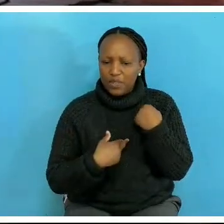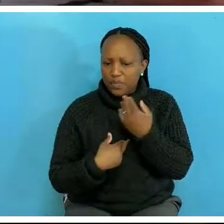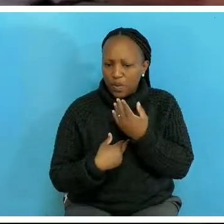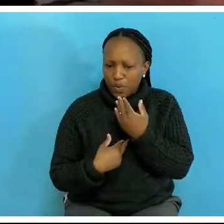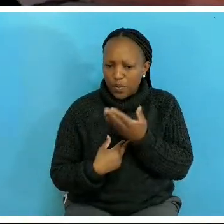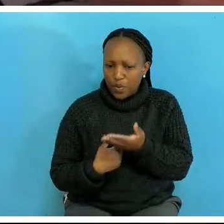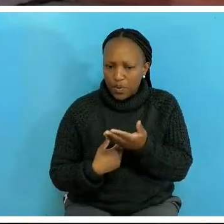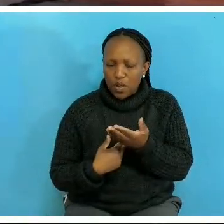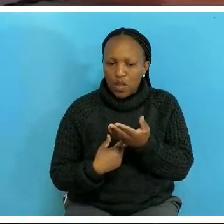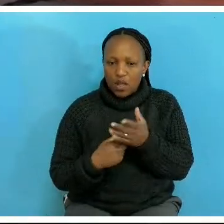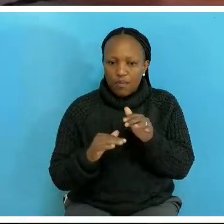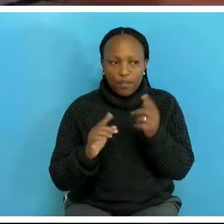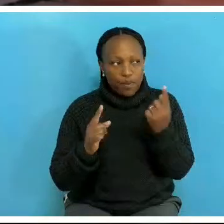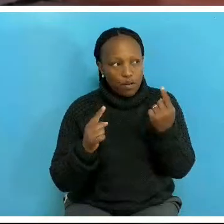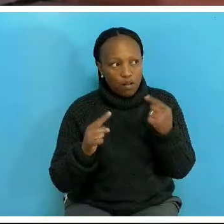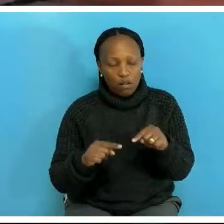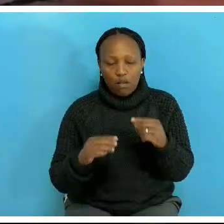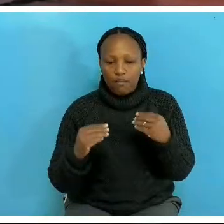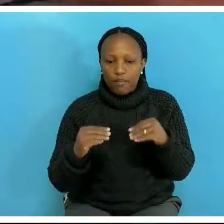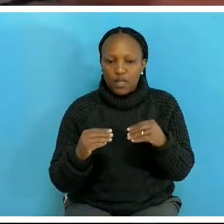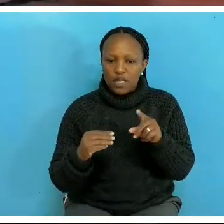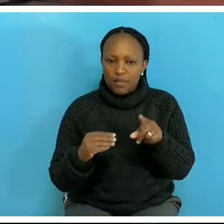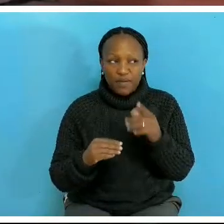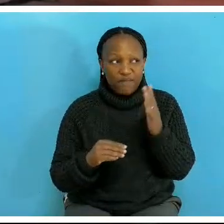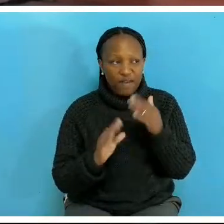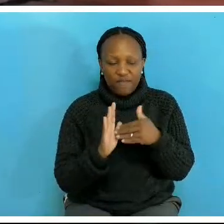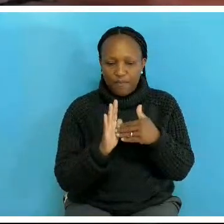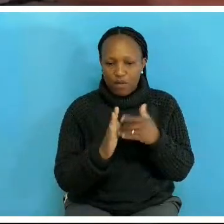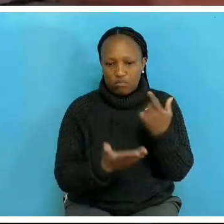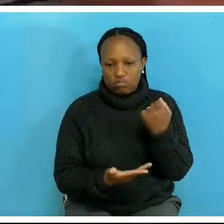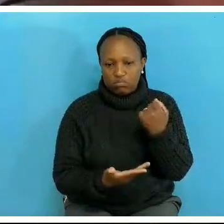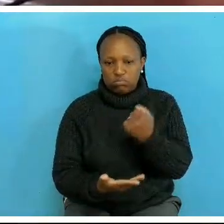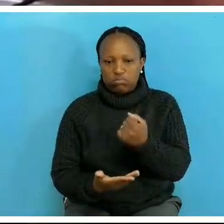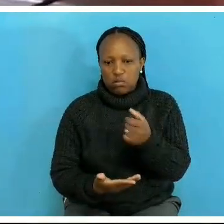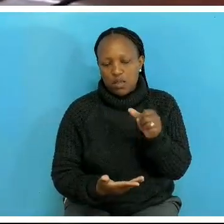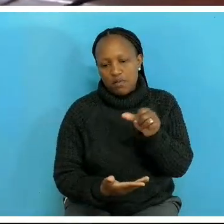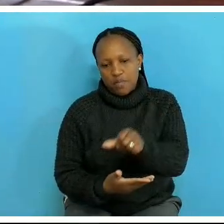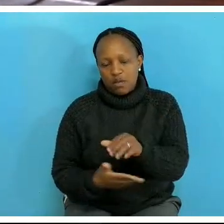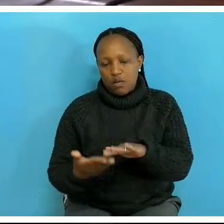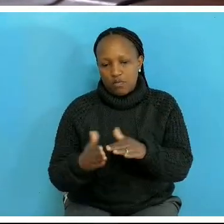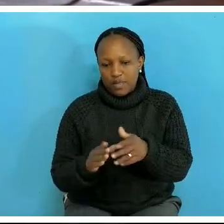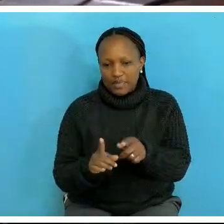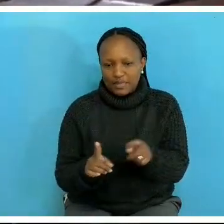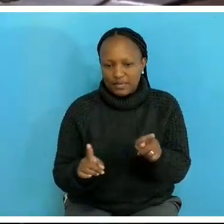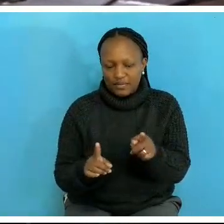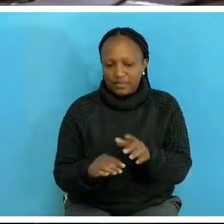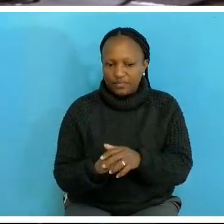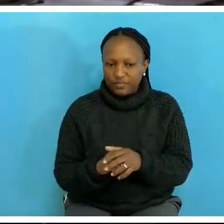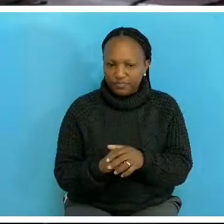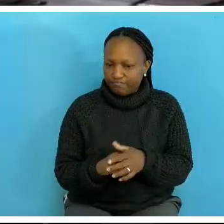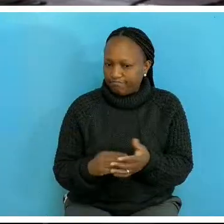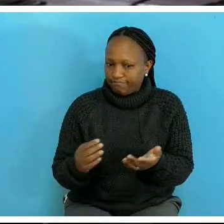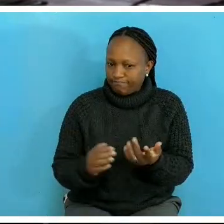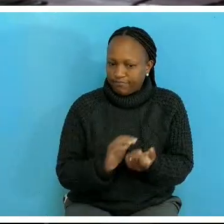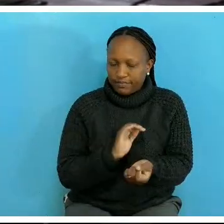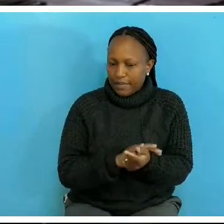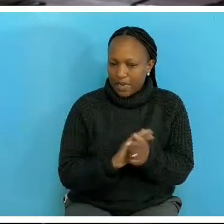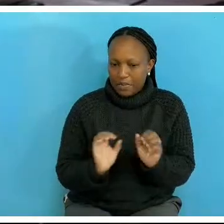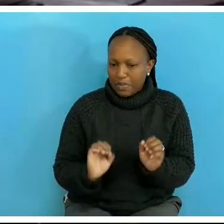open businesses in South Africa, they must invest 5 million so that they invest back to the communities. That is not being happening,